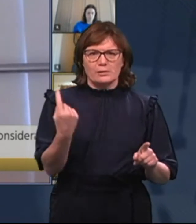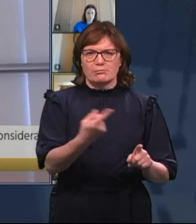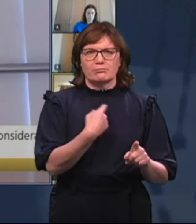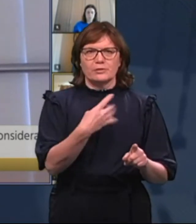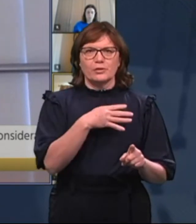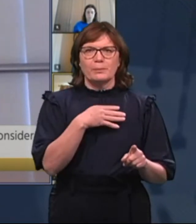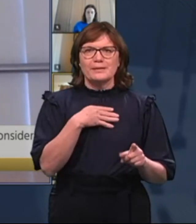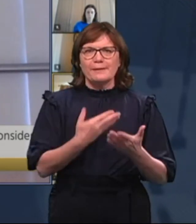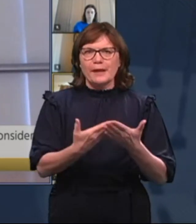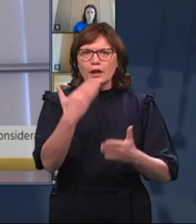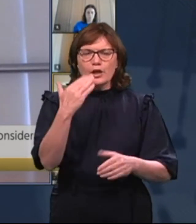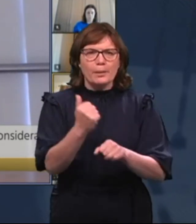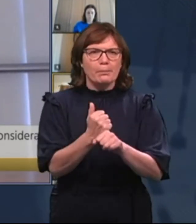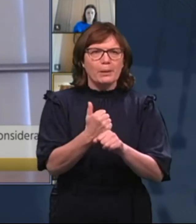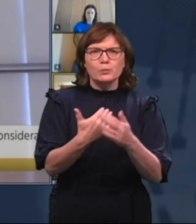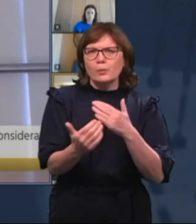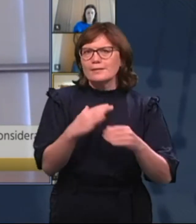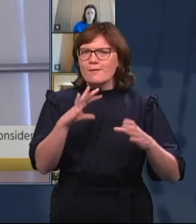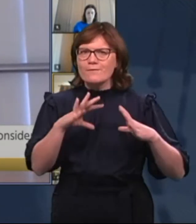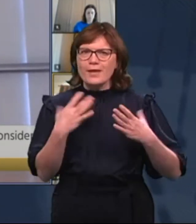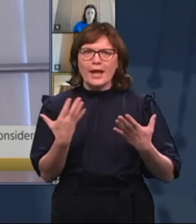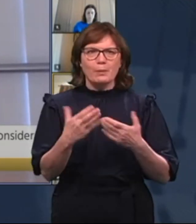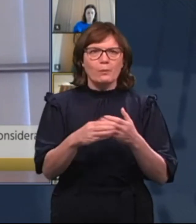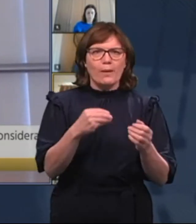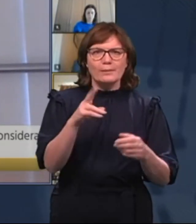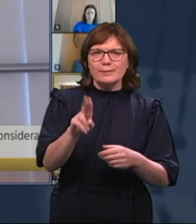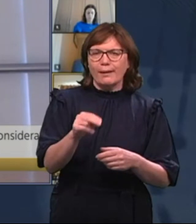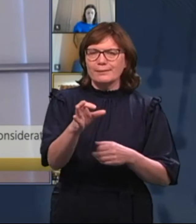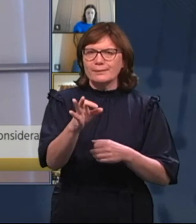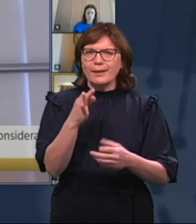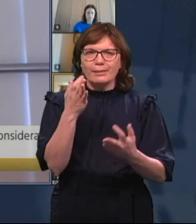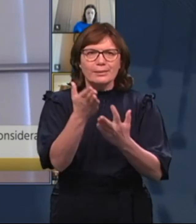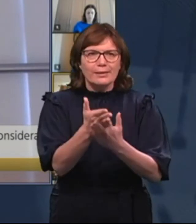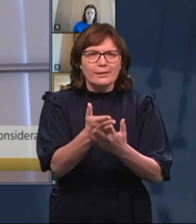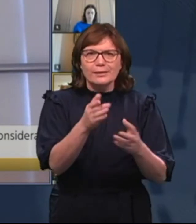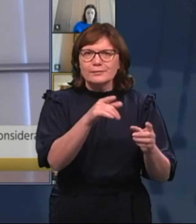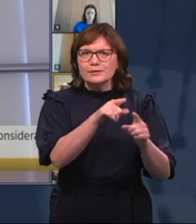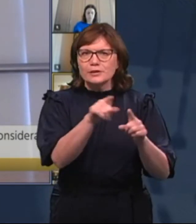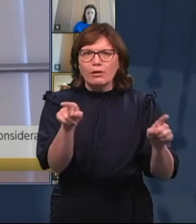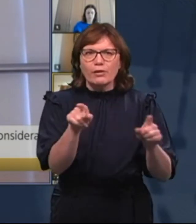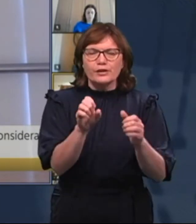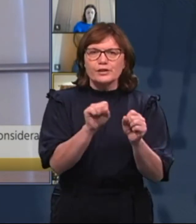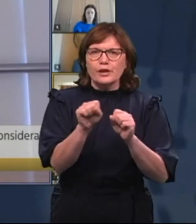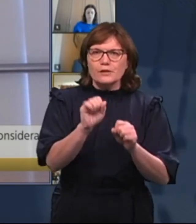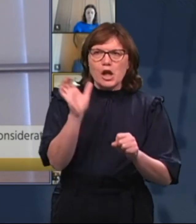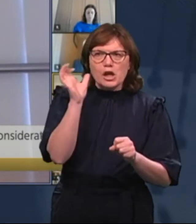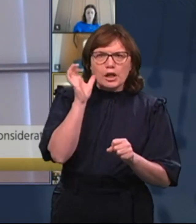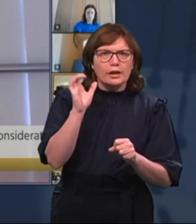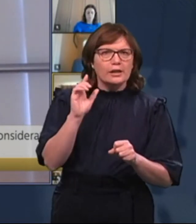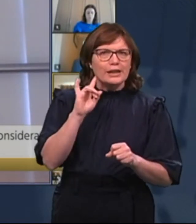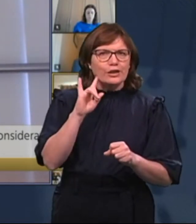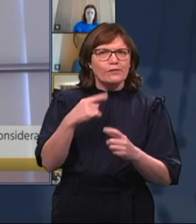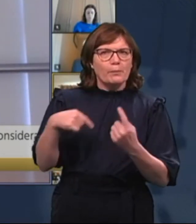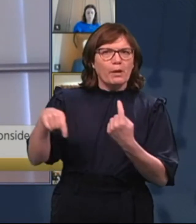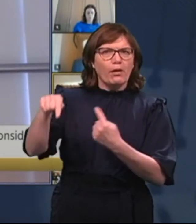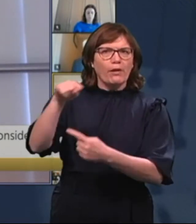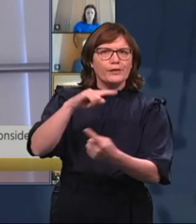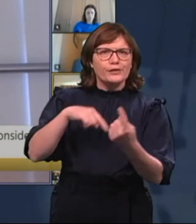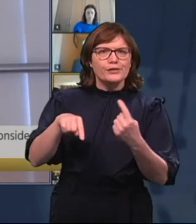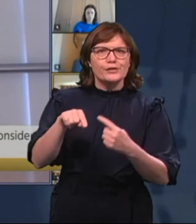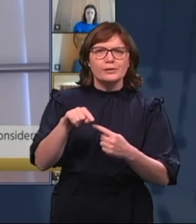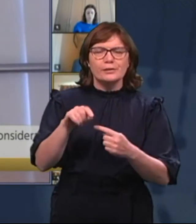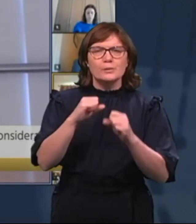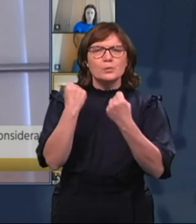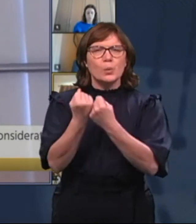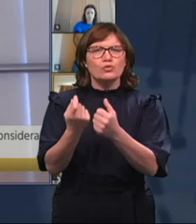about services and schemes and ways of accessing these through others. You rightly call, I think, on the HSE